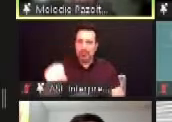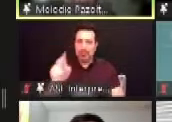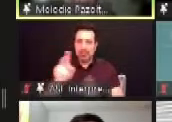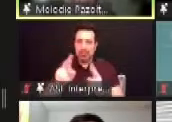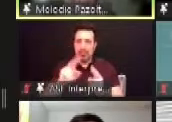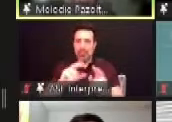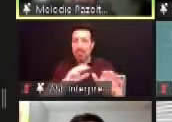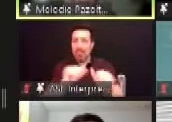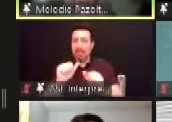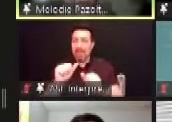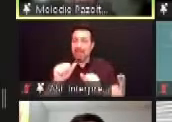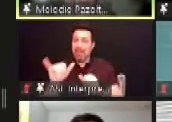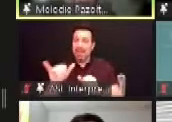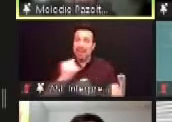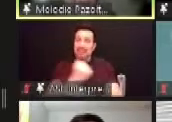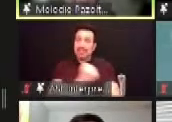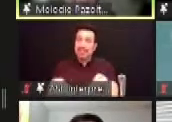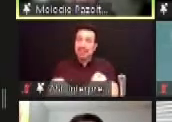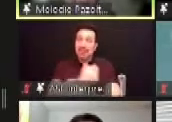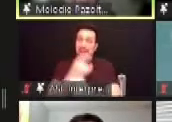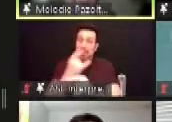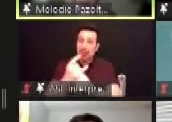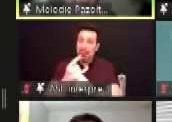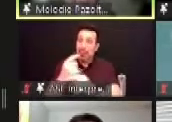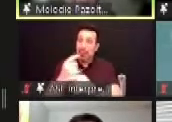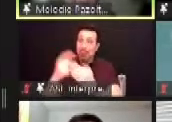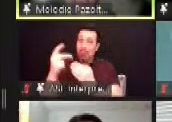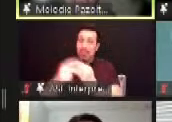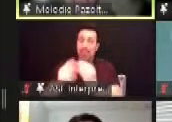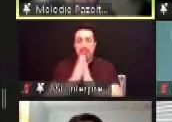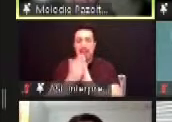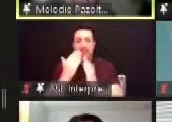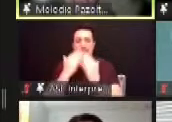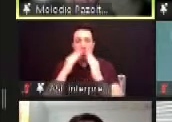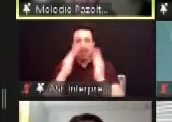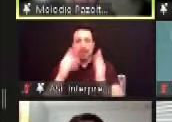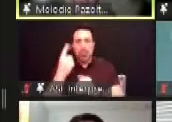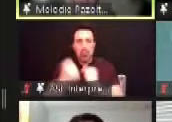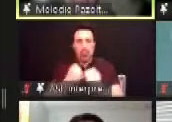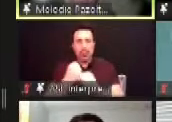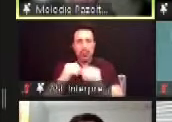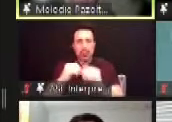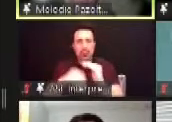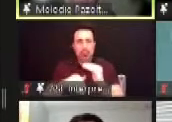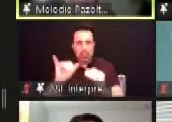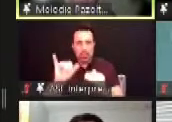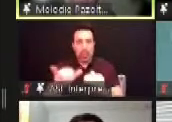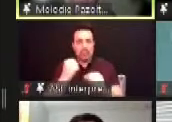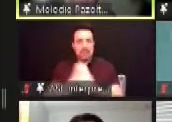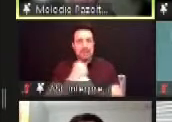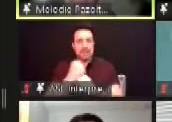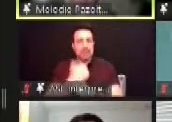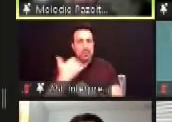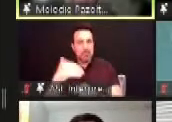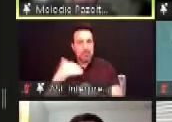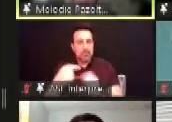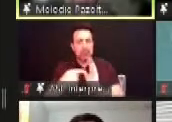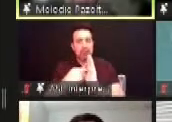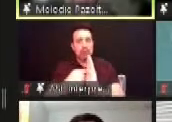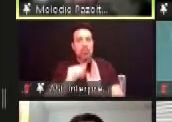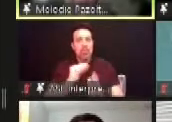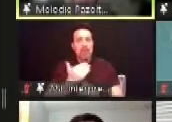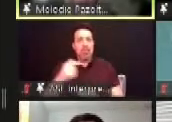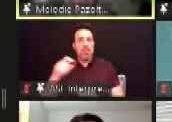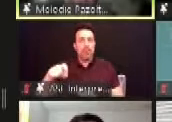exiting substance use treatment programs became homeless within a year. It's these statistics that really demonstrate our need